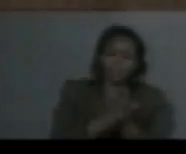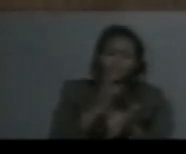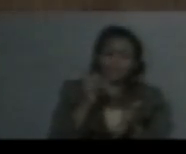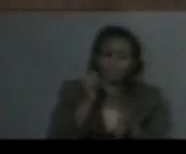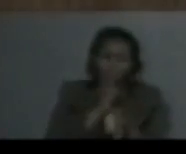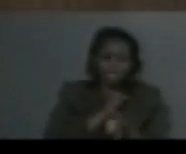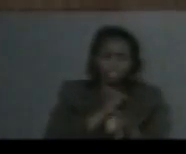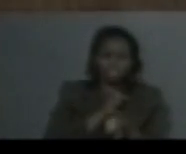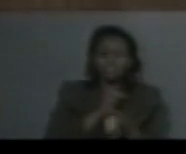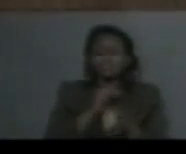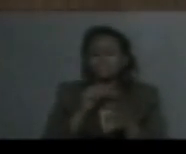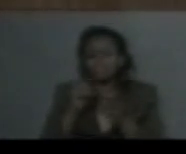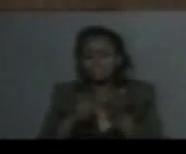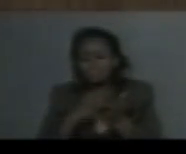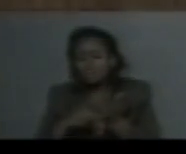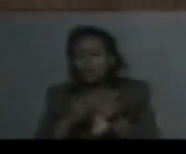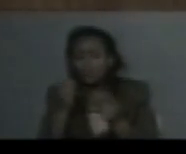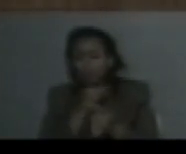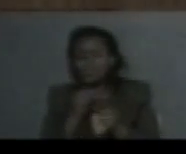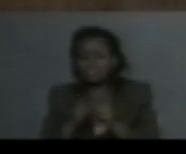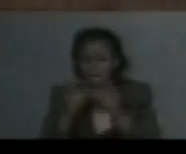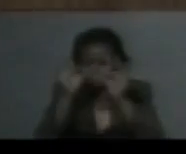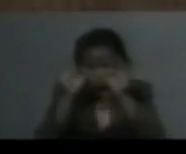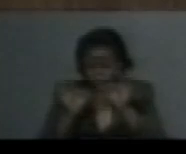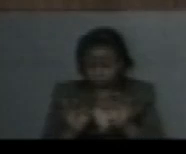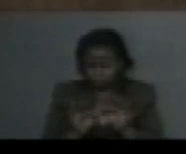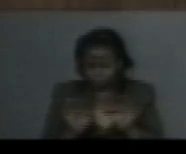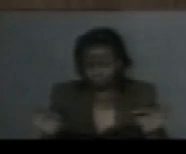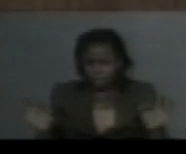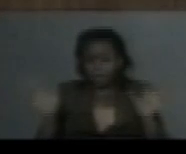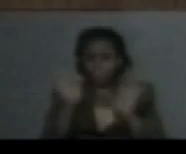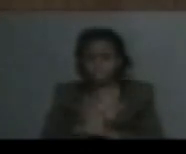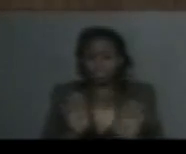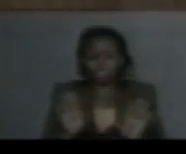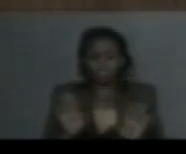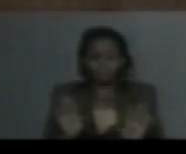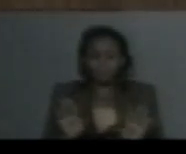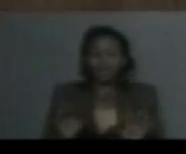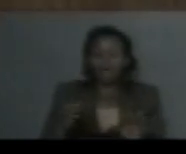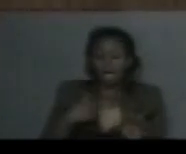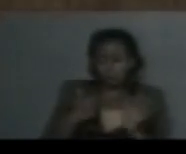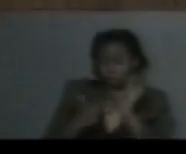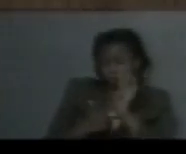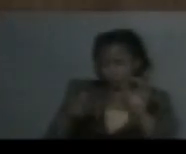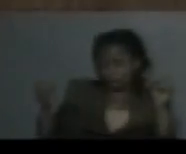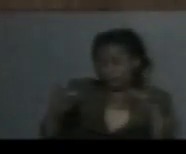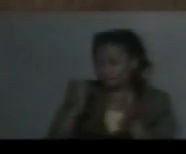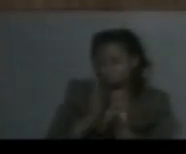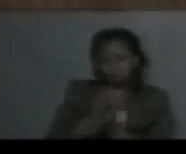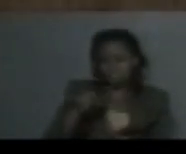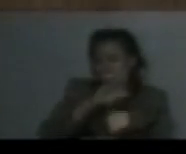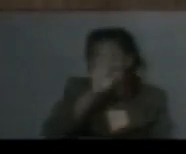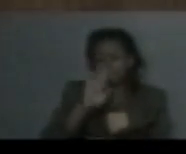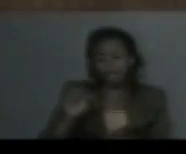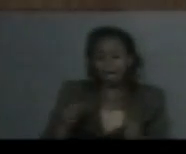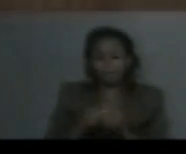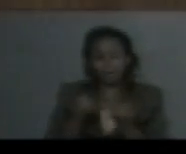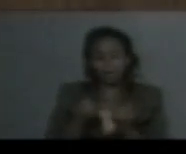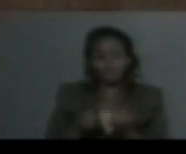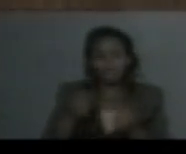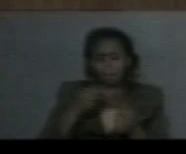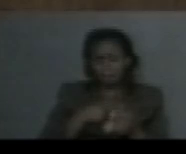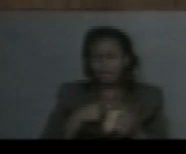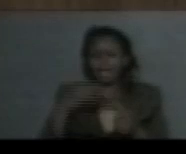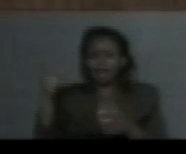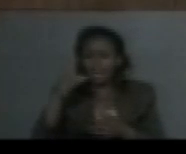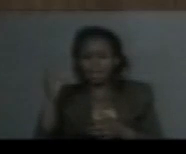tallying, and finalization. My Lord, that is not what happened. I will show Your Lordship that instead my client's agents were thrown